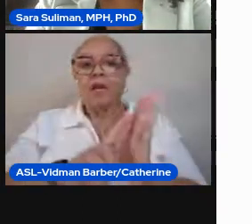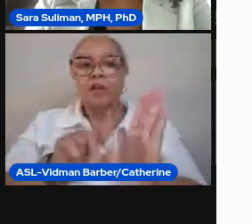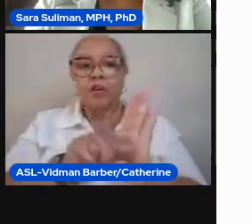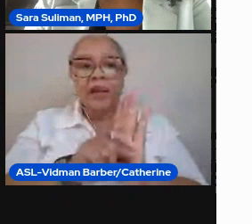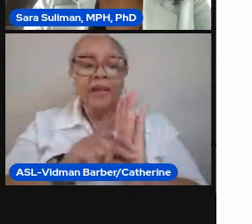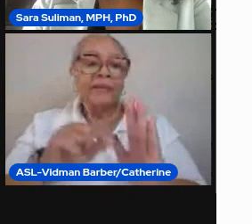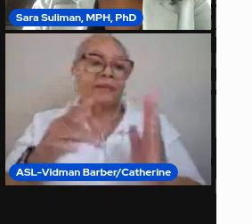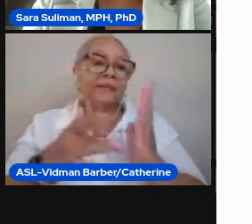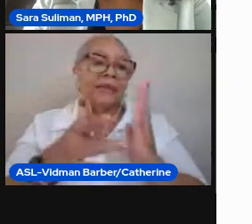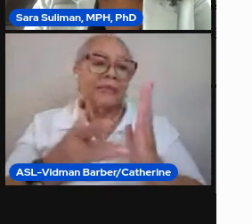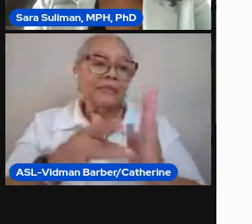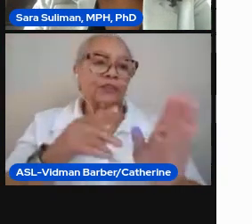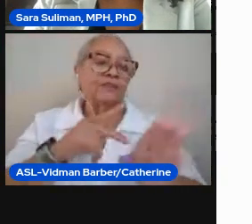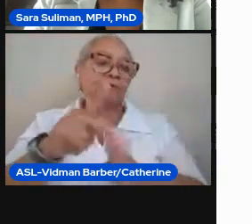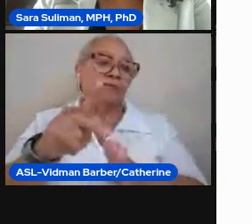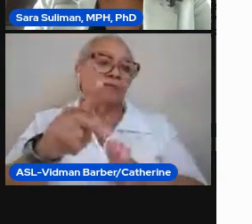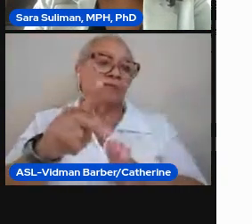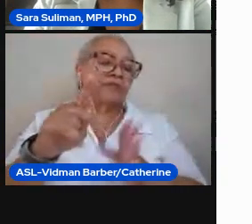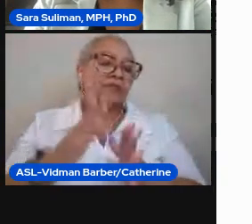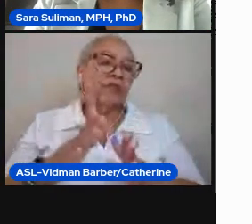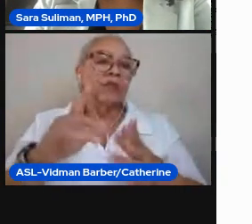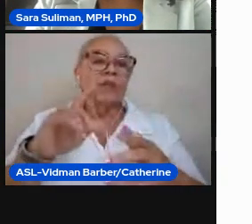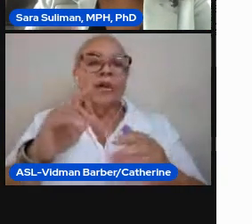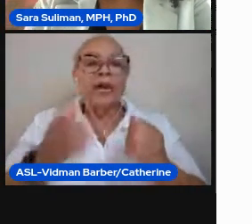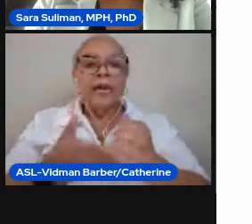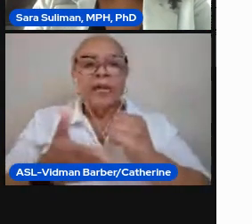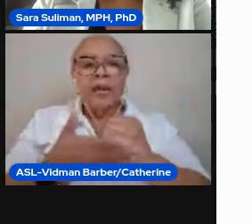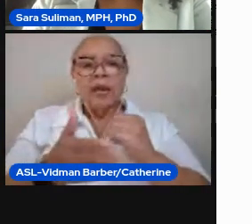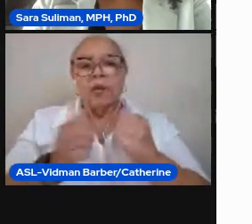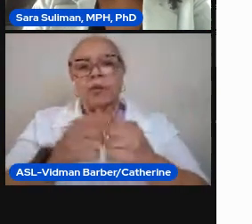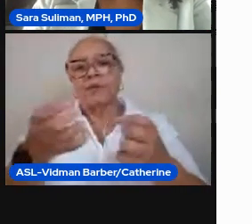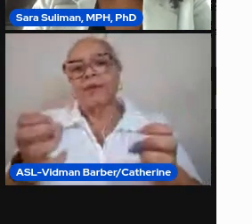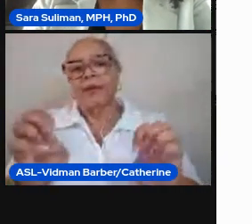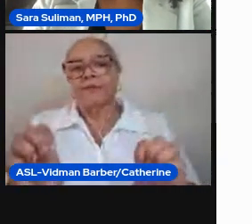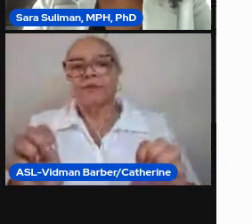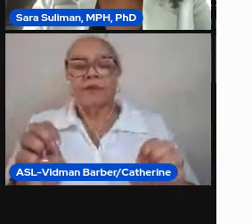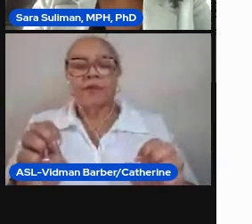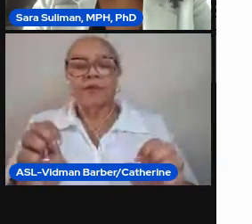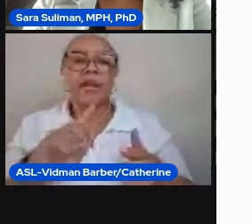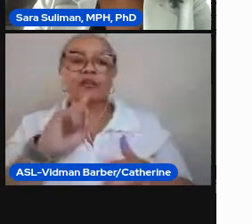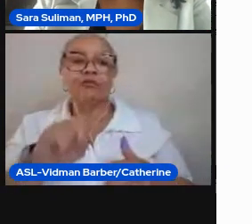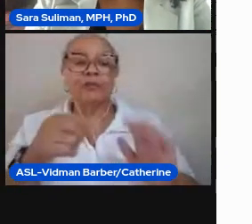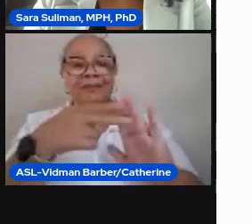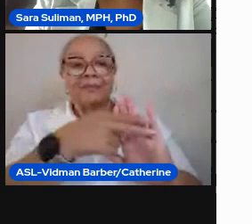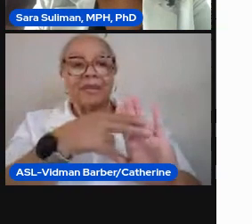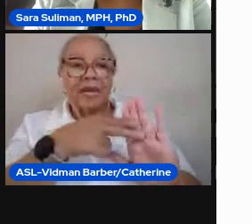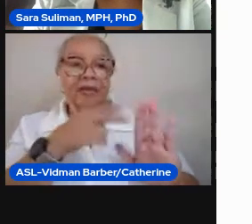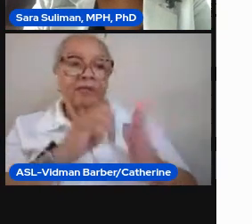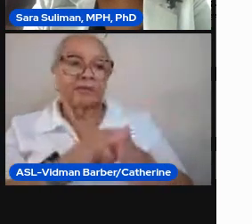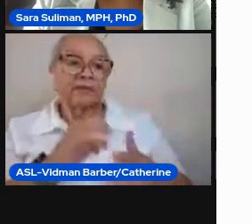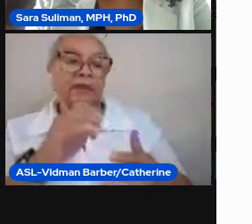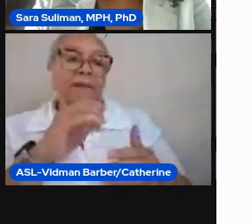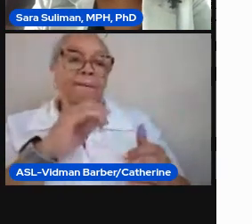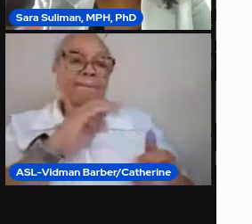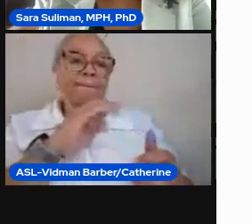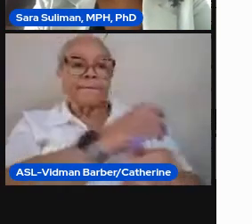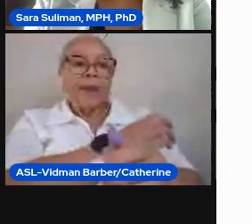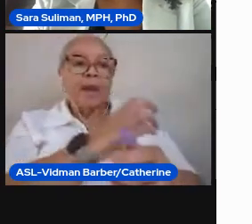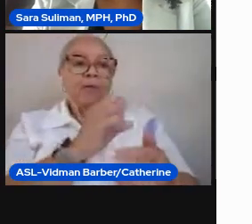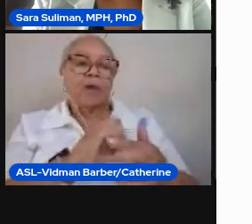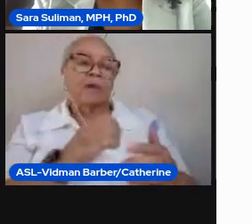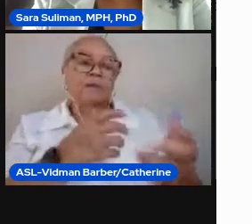full professors, and contributed to this effort. And it really highlights the power of